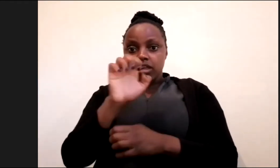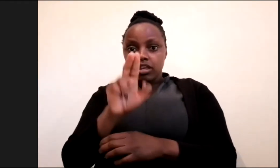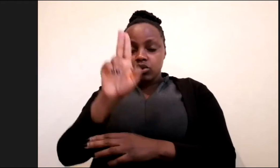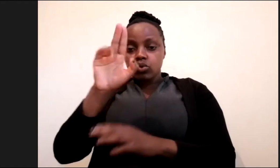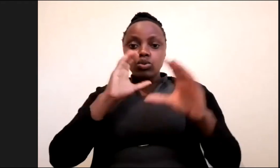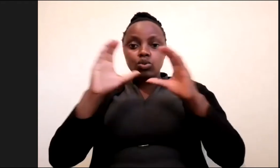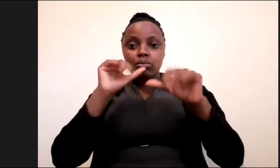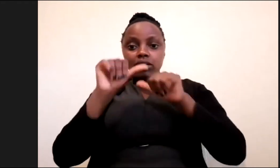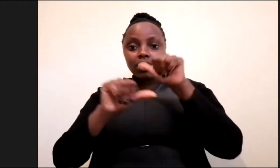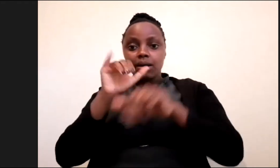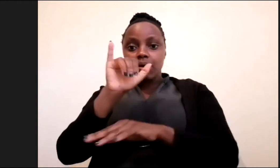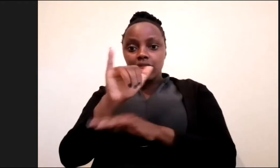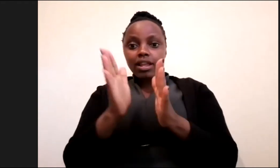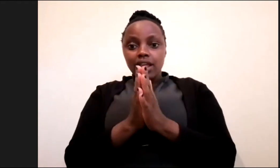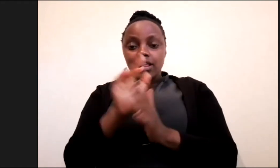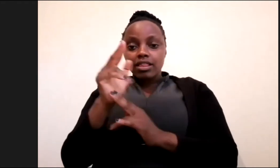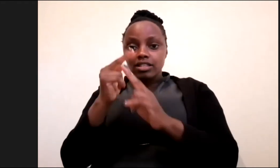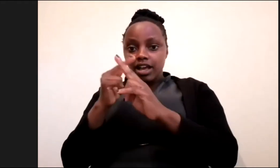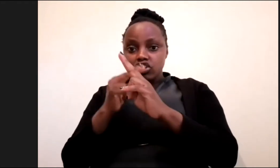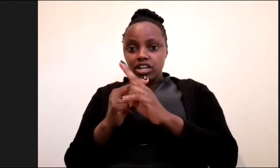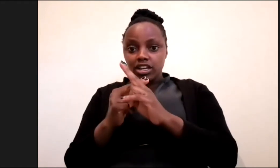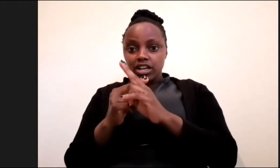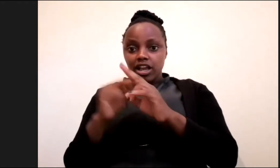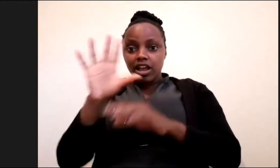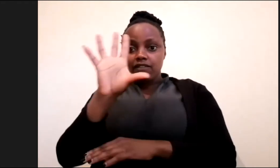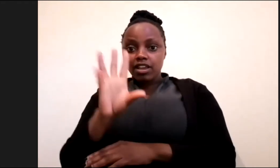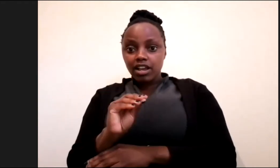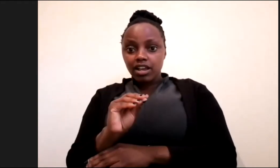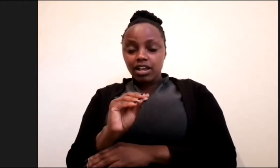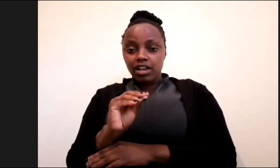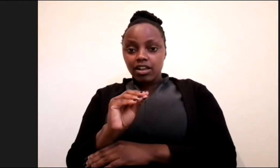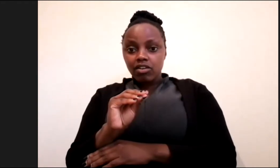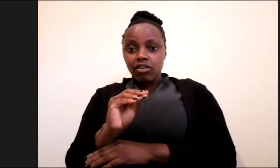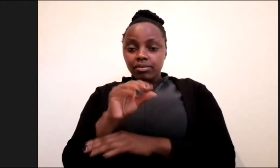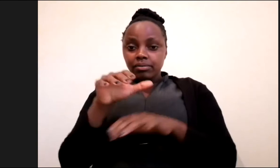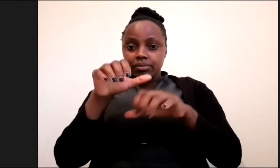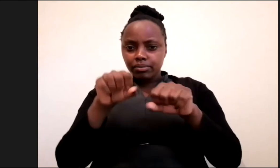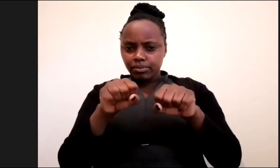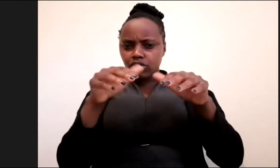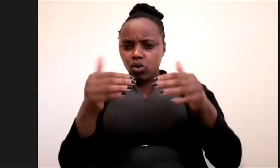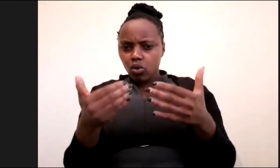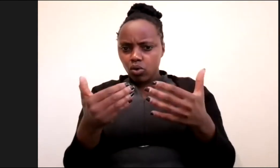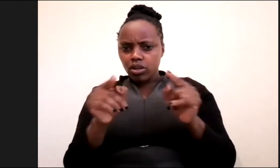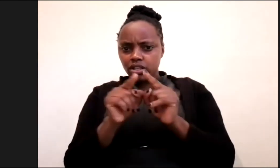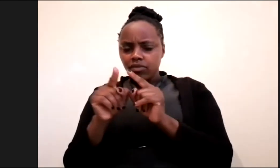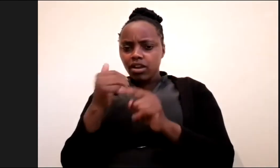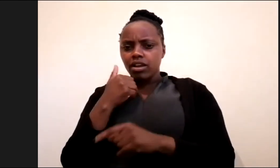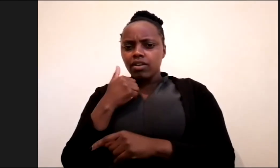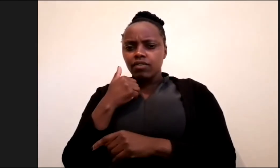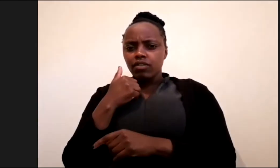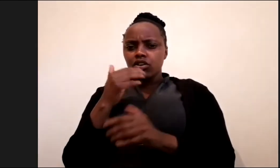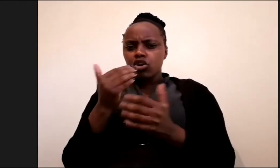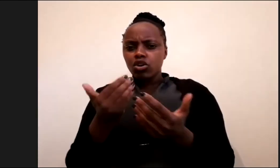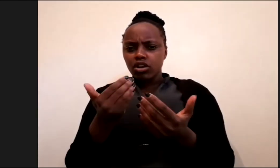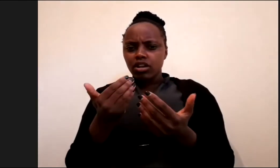this, please use the hashtags Africa Fair Trade Convention, or Producers Led, or